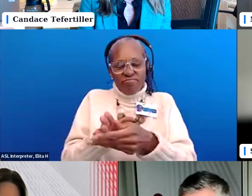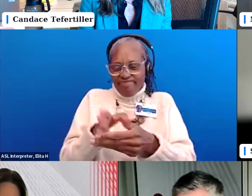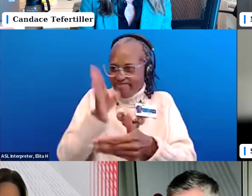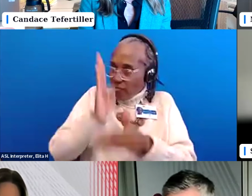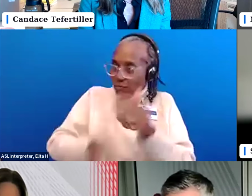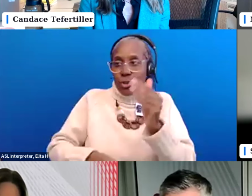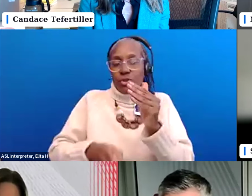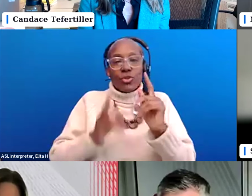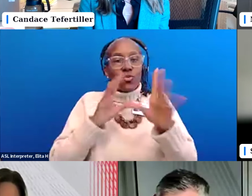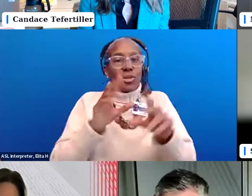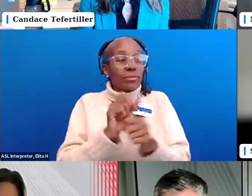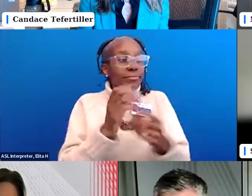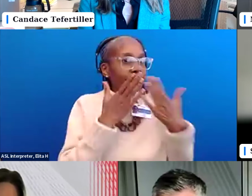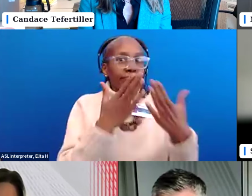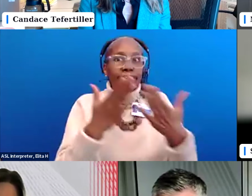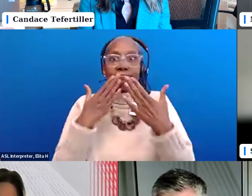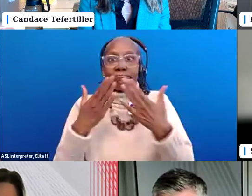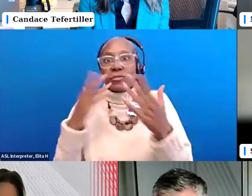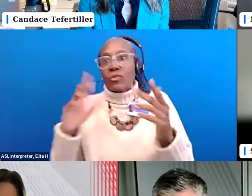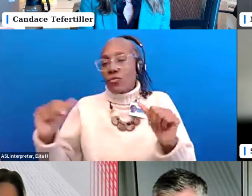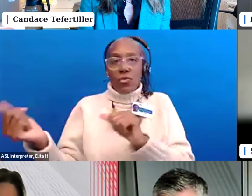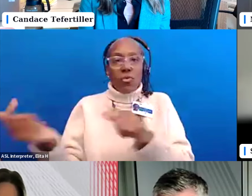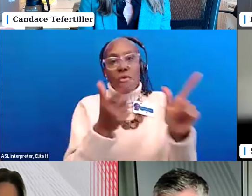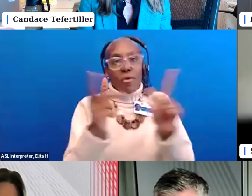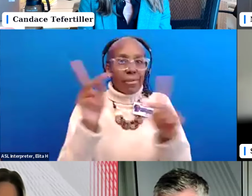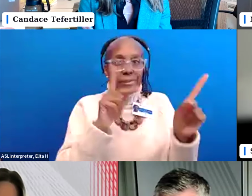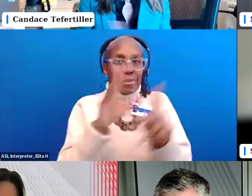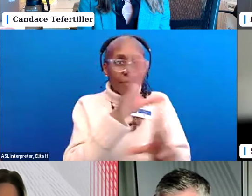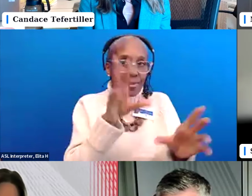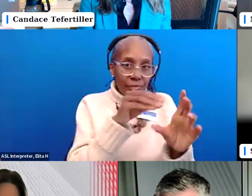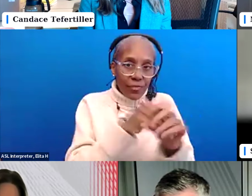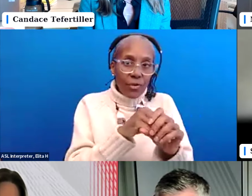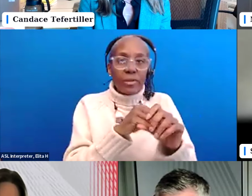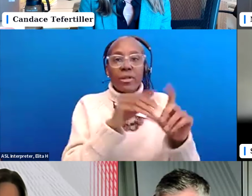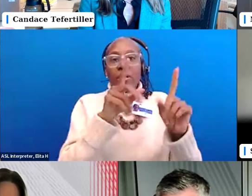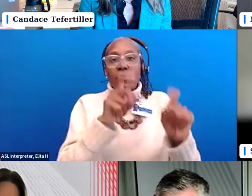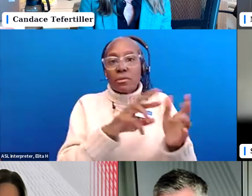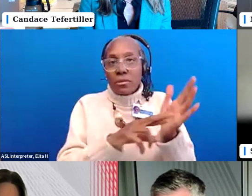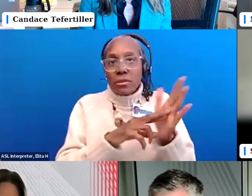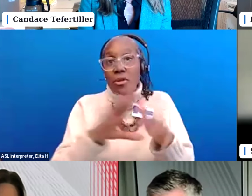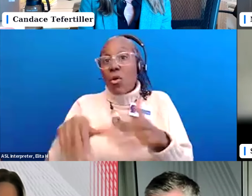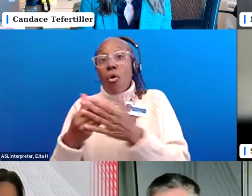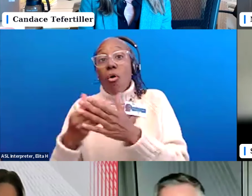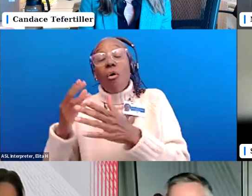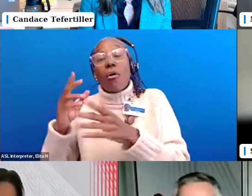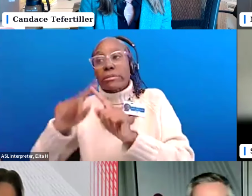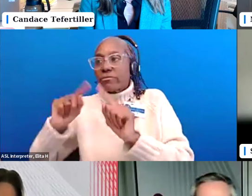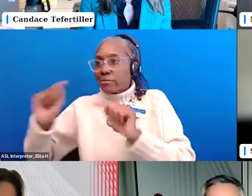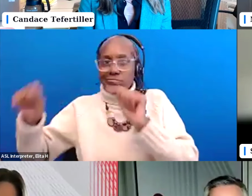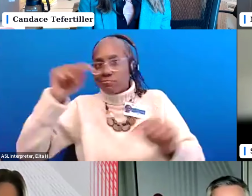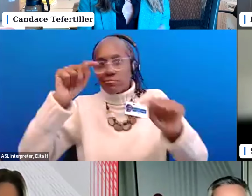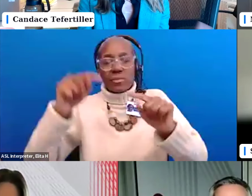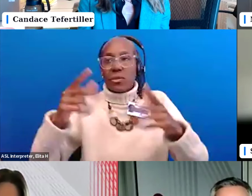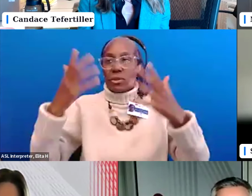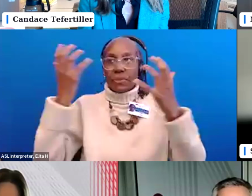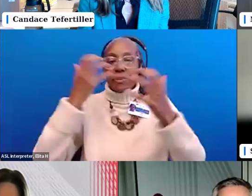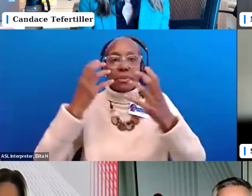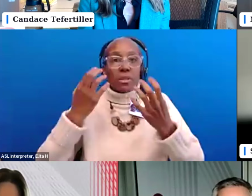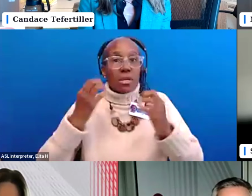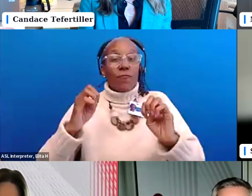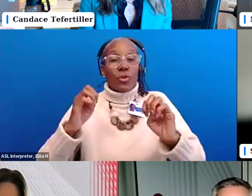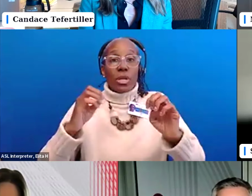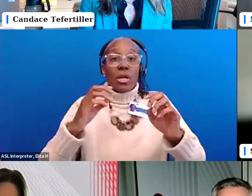great job with it. So I want to say thank you first and foremost to all of the trial participants and all of the sites who participated. It was really an amazing effort, and